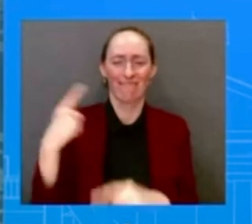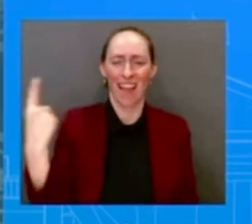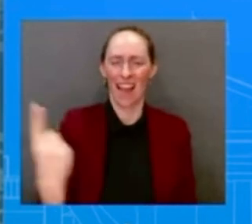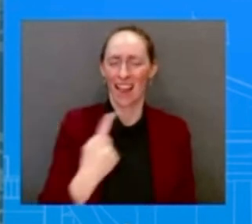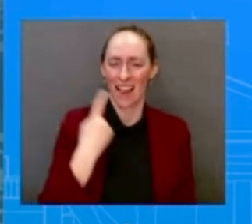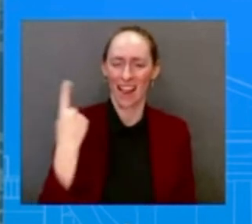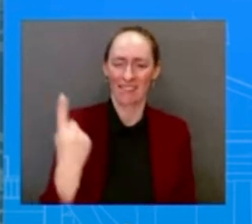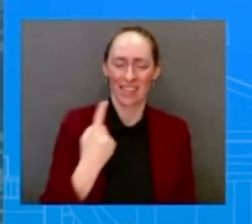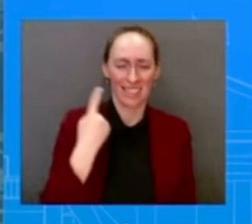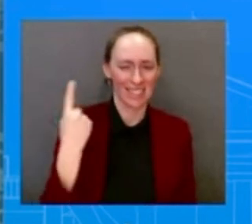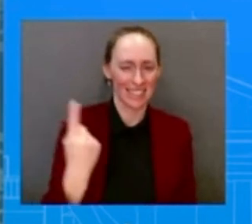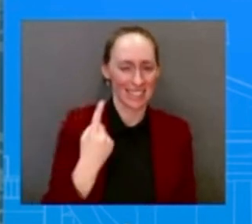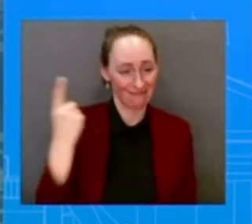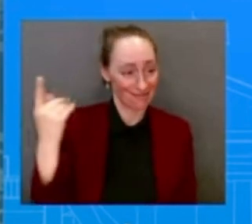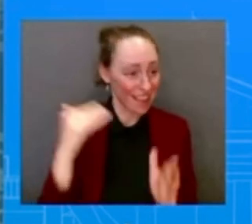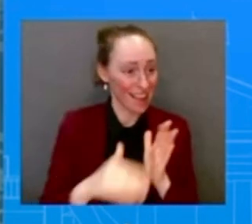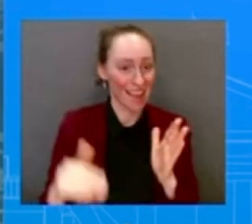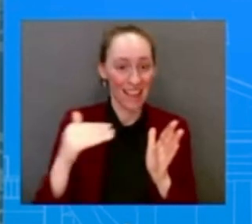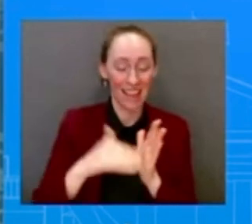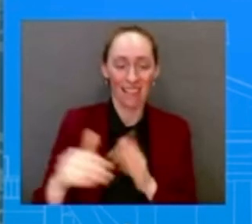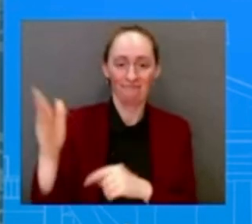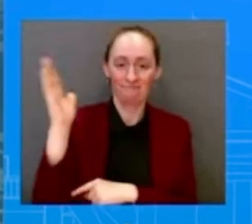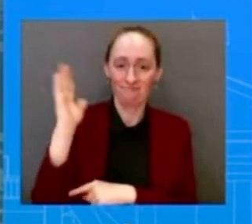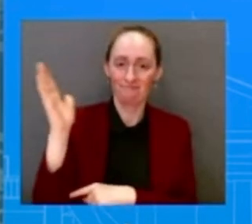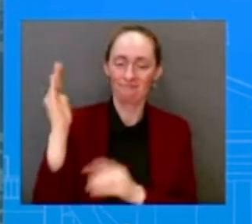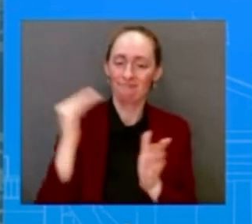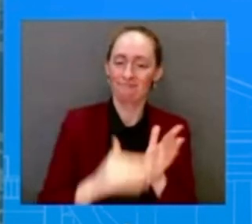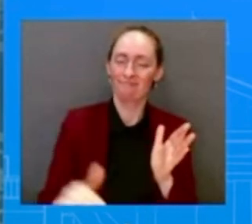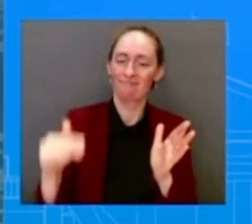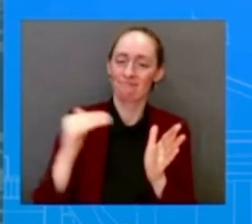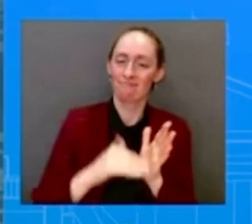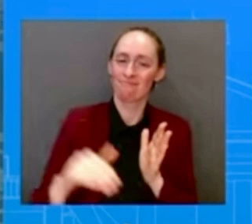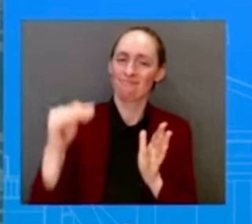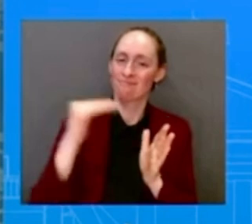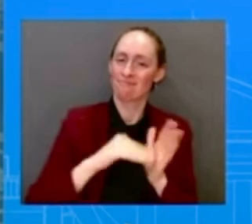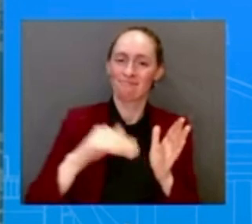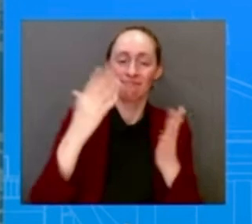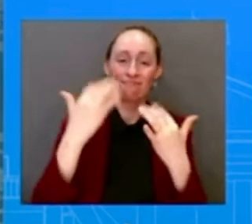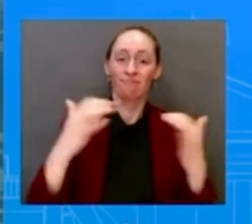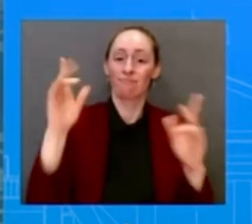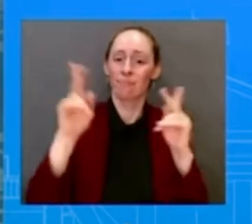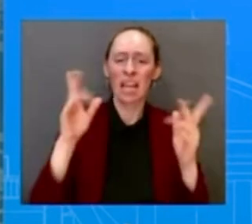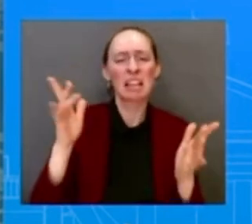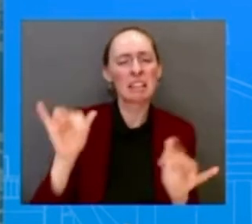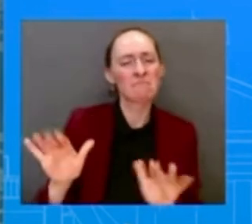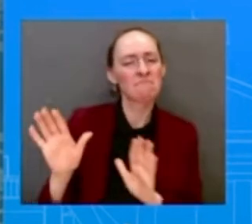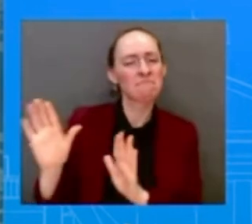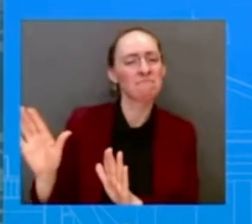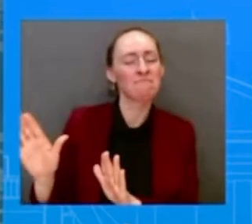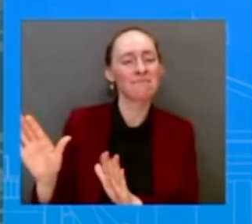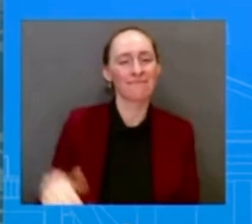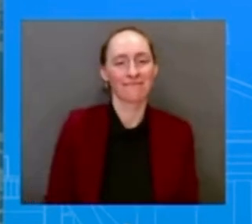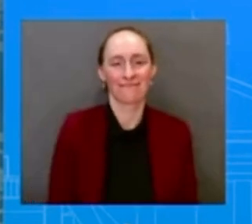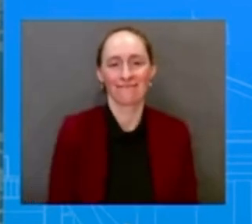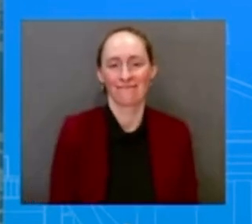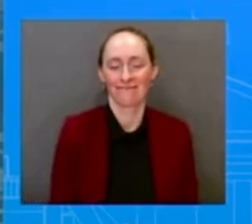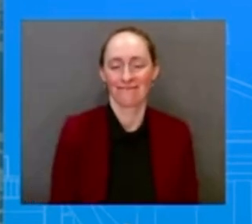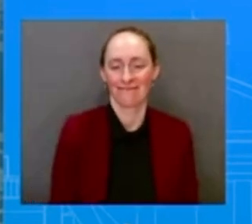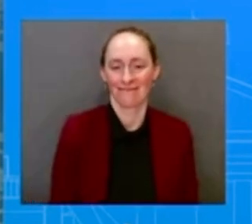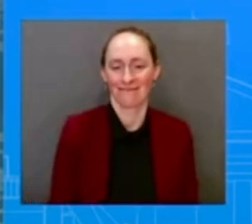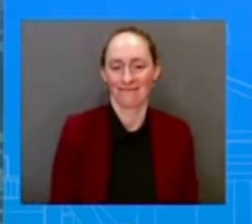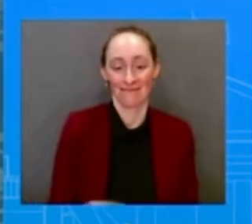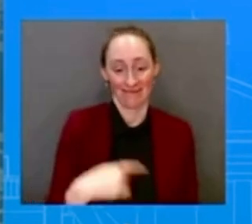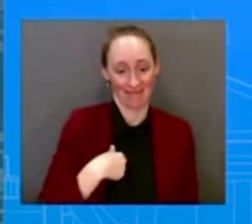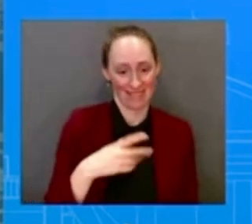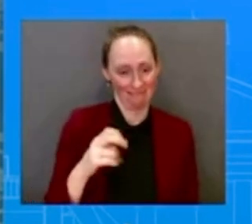when he speaks in front of the American people. And so that is not surprising. You've heard me say that about him in describing even his speech for the